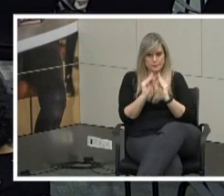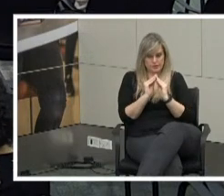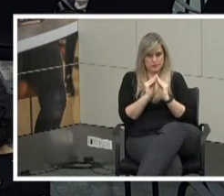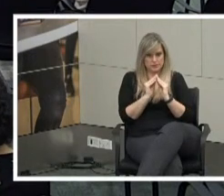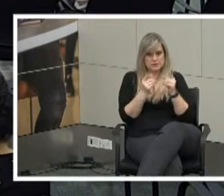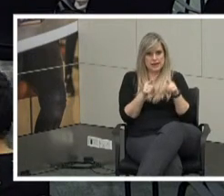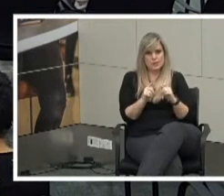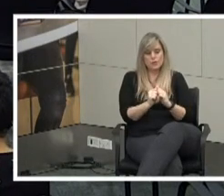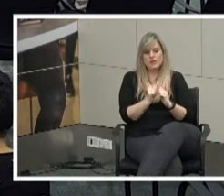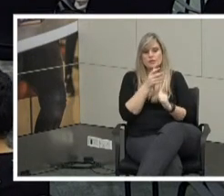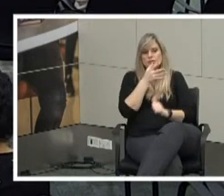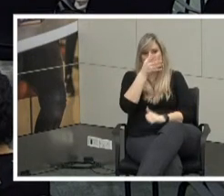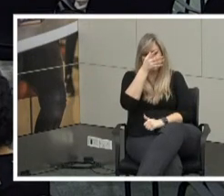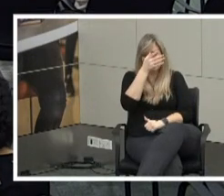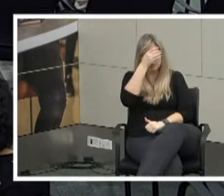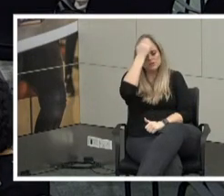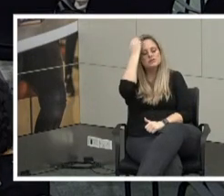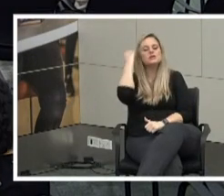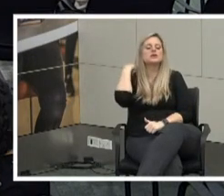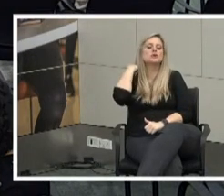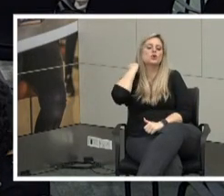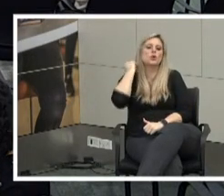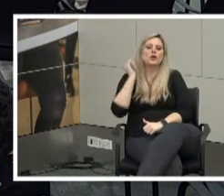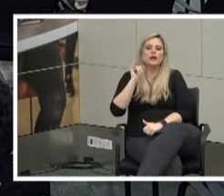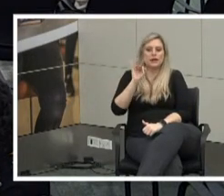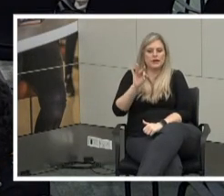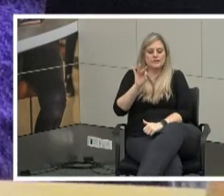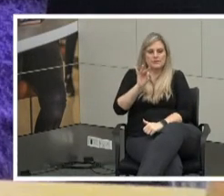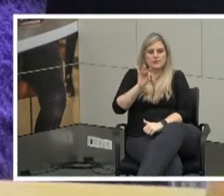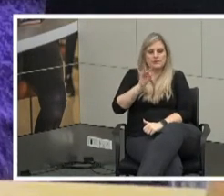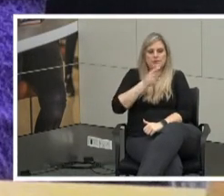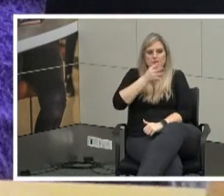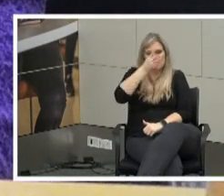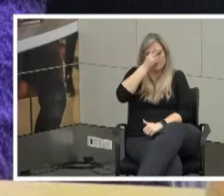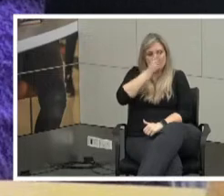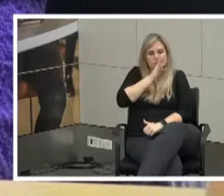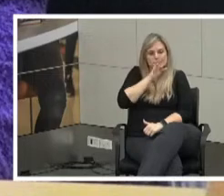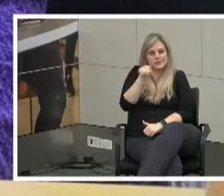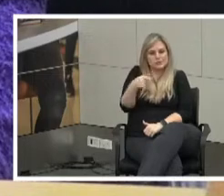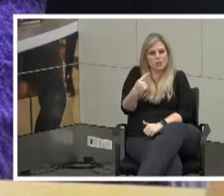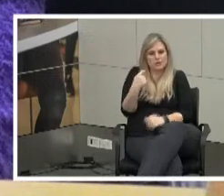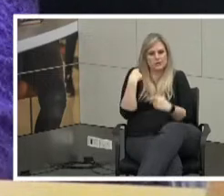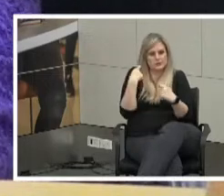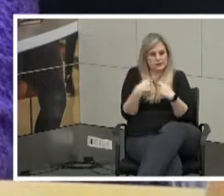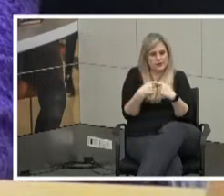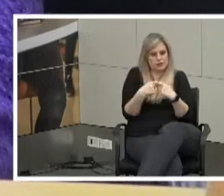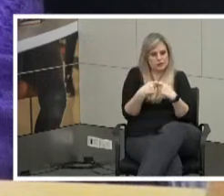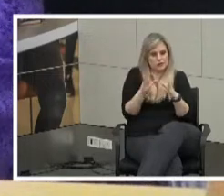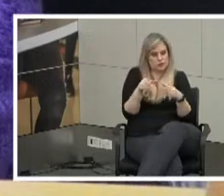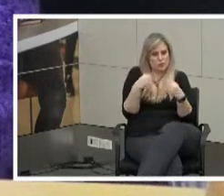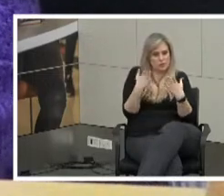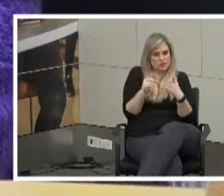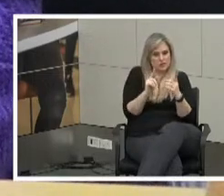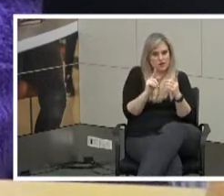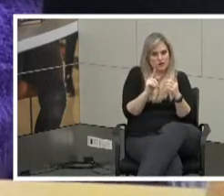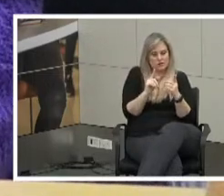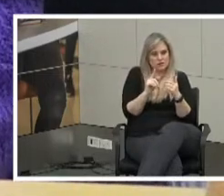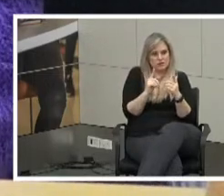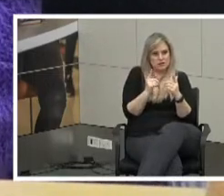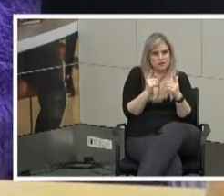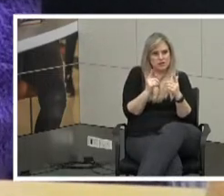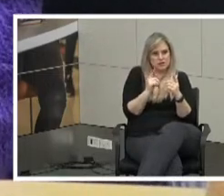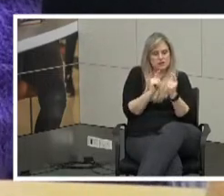parents are they if if they the parent speaks only Spanish is there someone that speaks to them in their language whether it's Spanish or any other